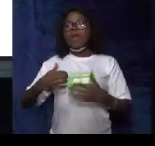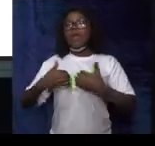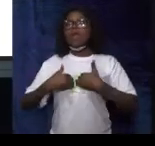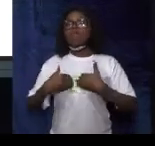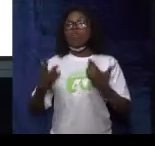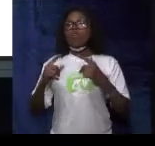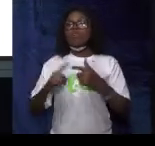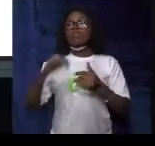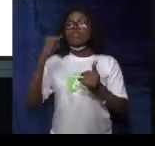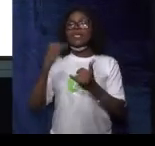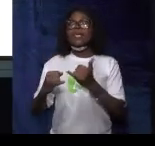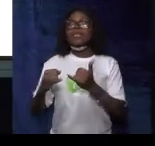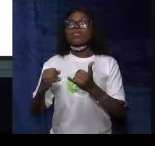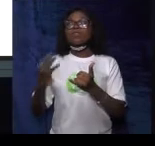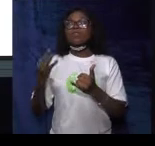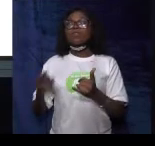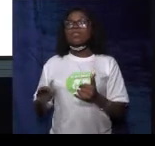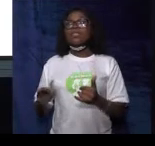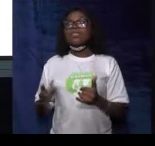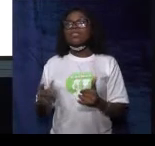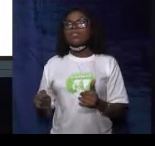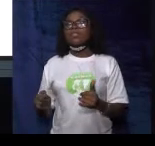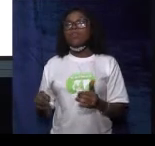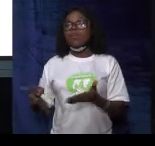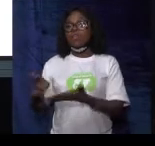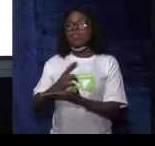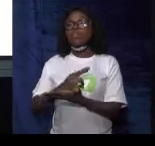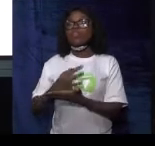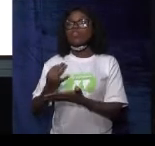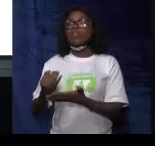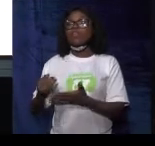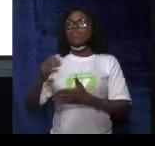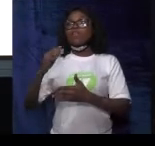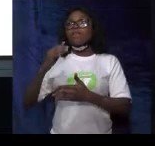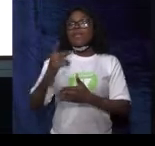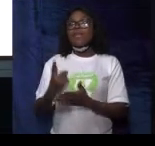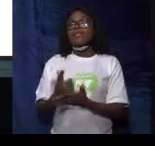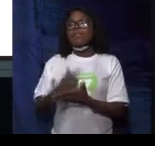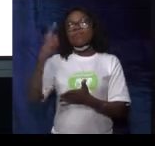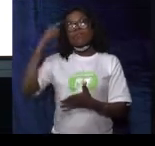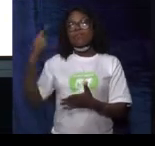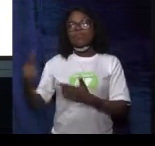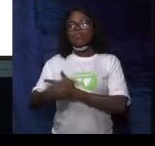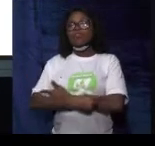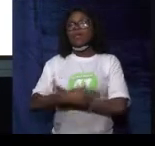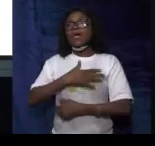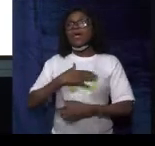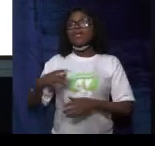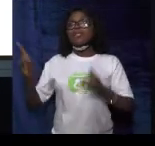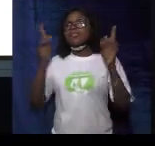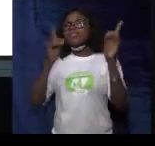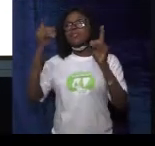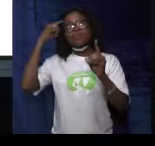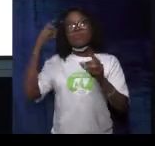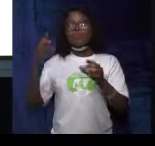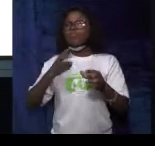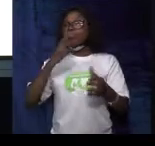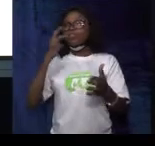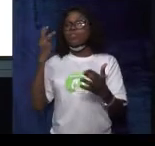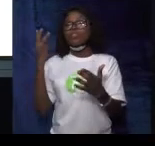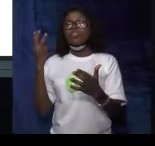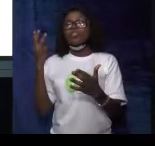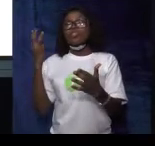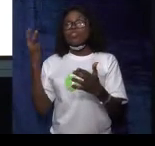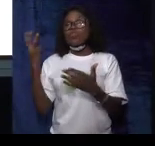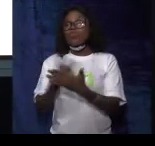So now, we have come to the end of the revision lesson for today, and indeed for the